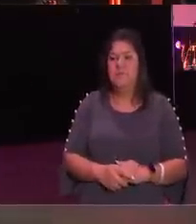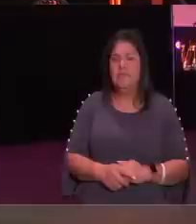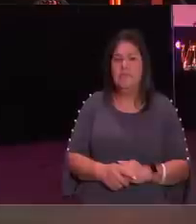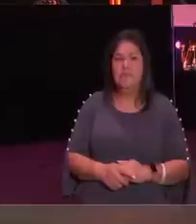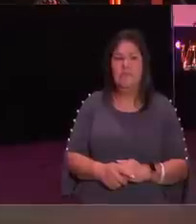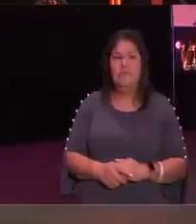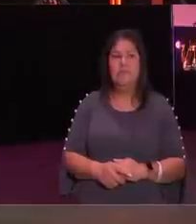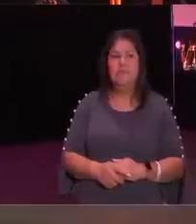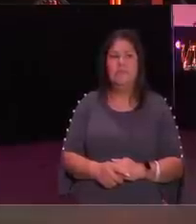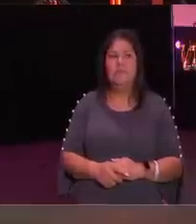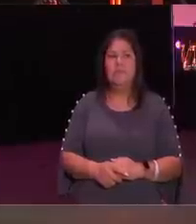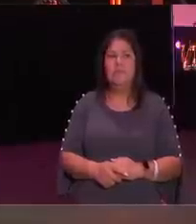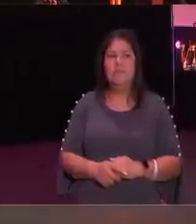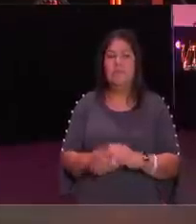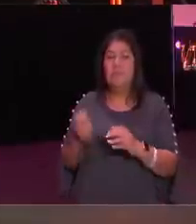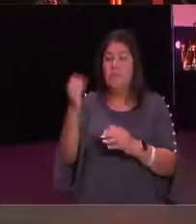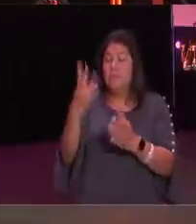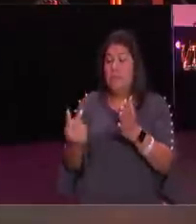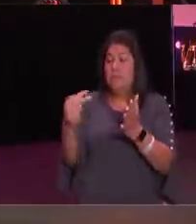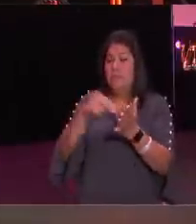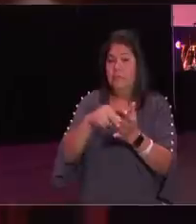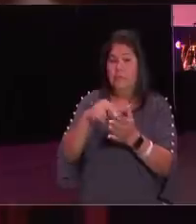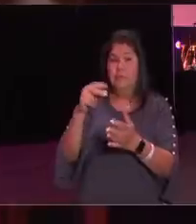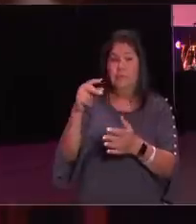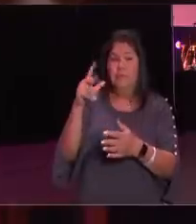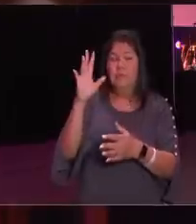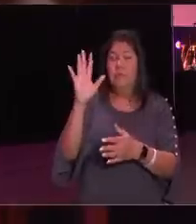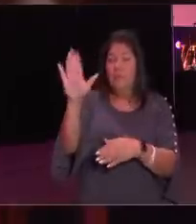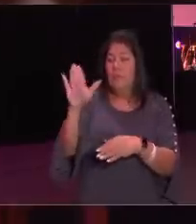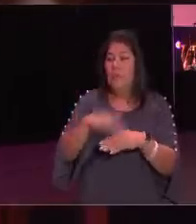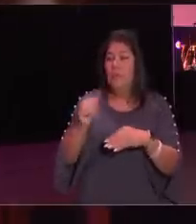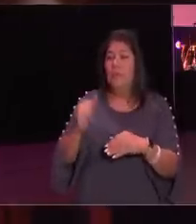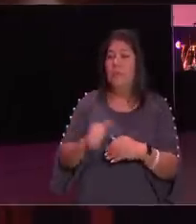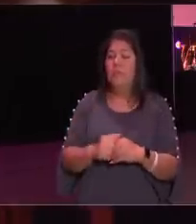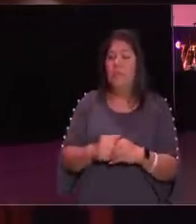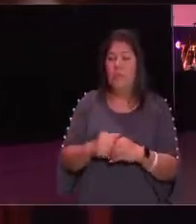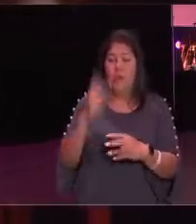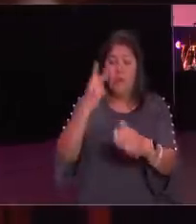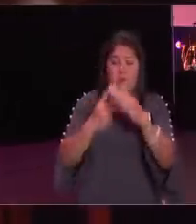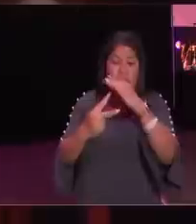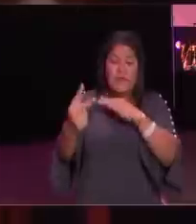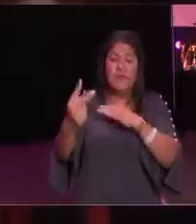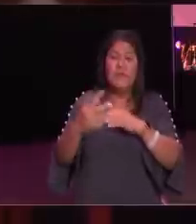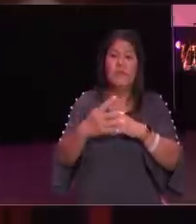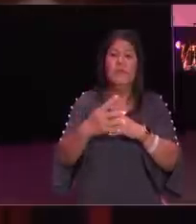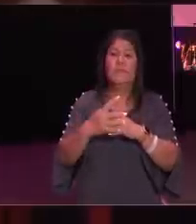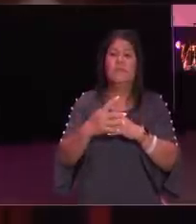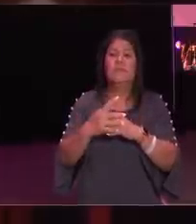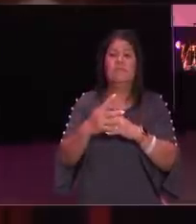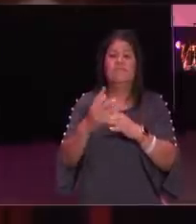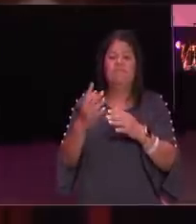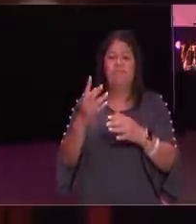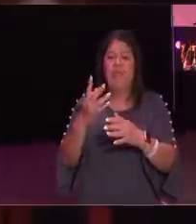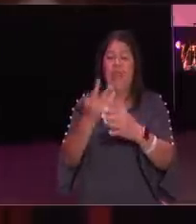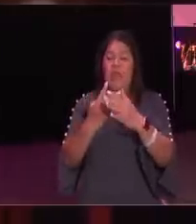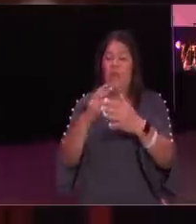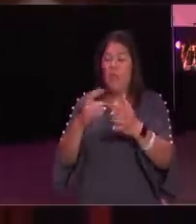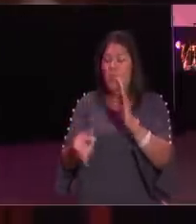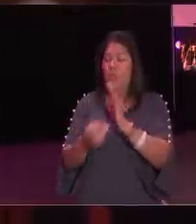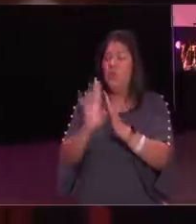And I close. Once God resurrects your passion, your calling, your vision, then he resets your